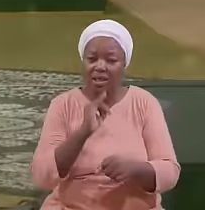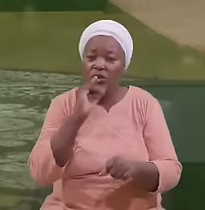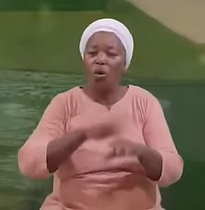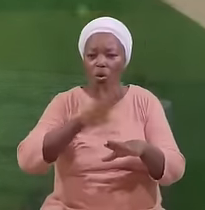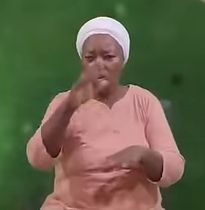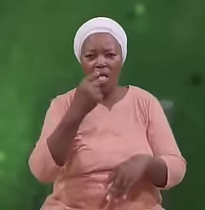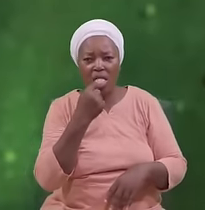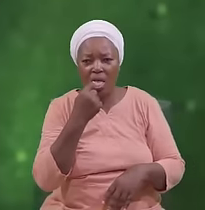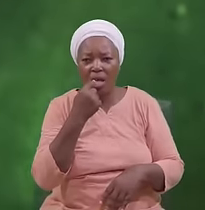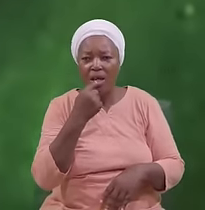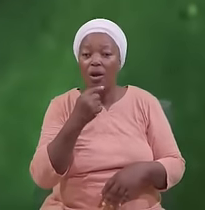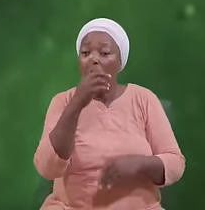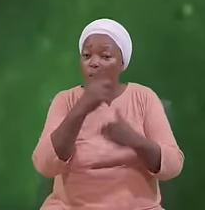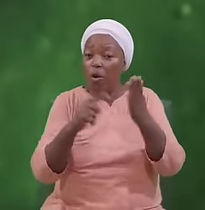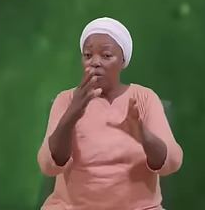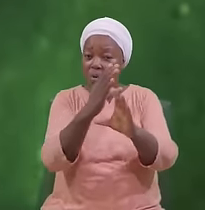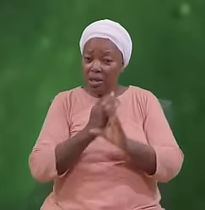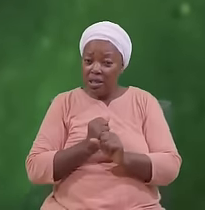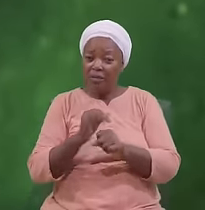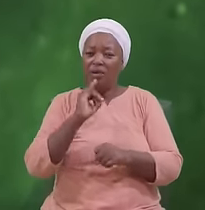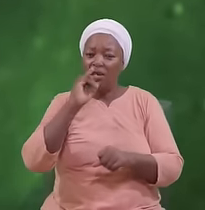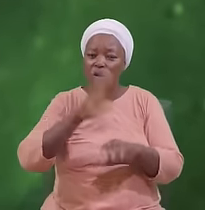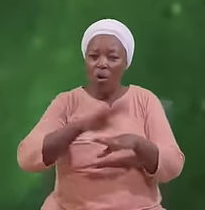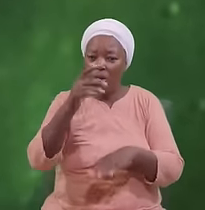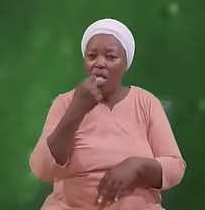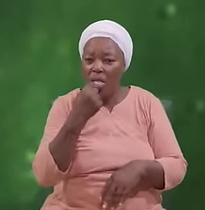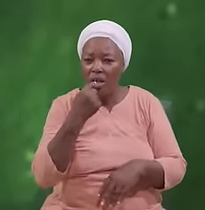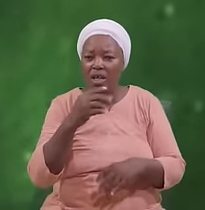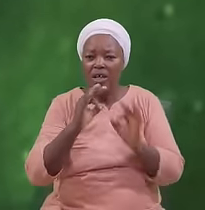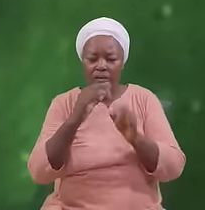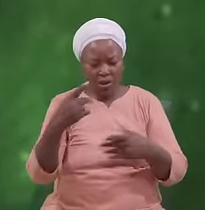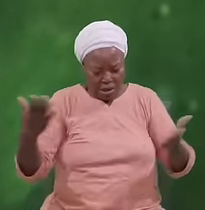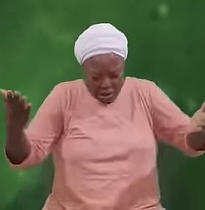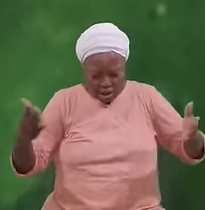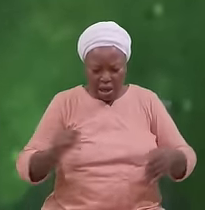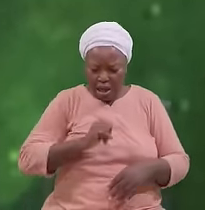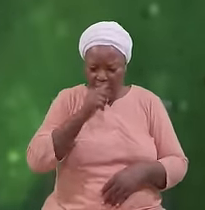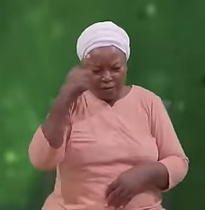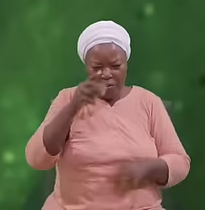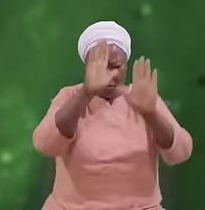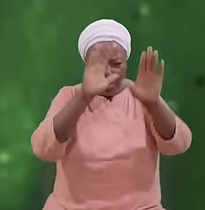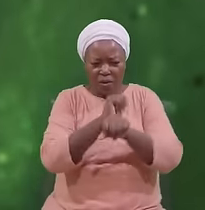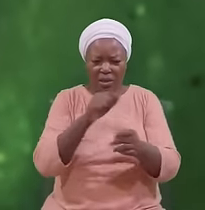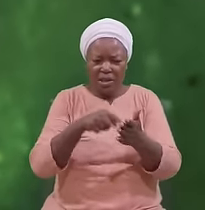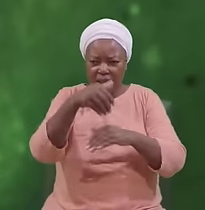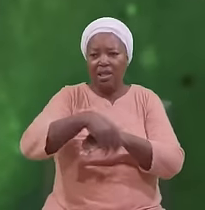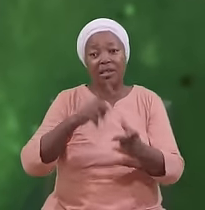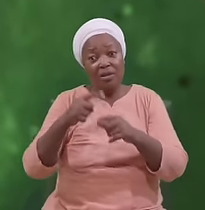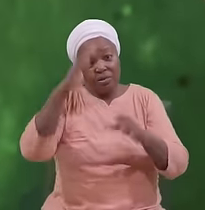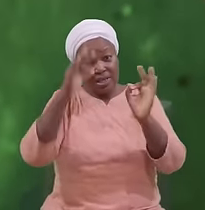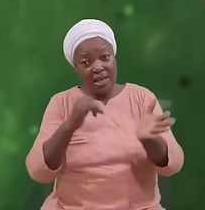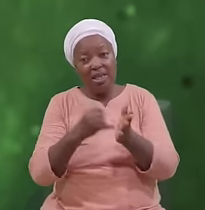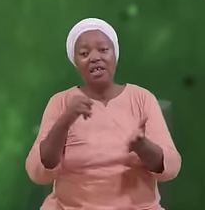you receive is on your tongue. If you say, I'm a candidate for miracle, you've decided it will